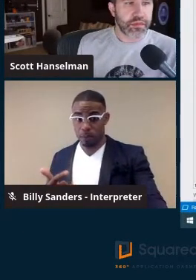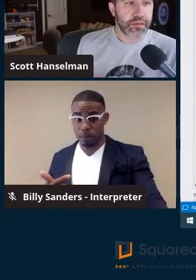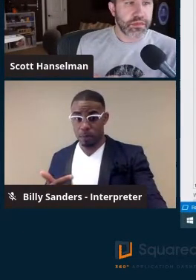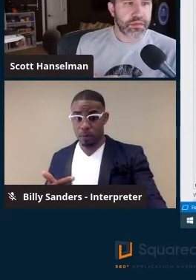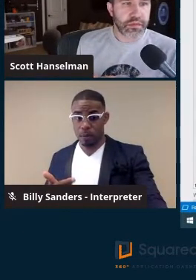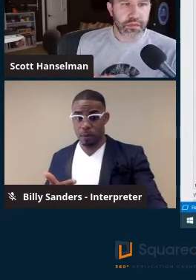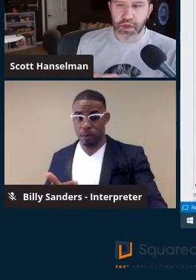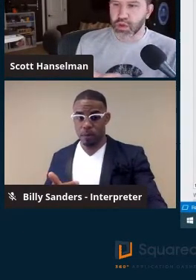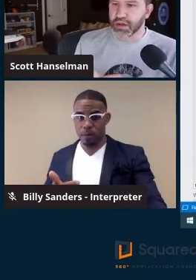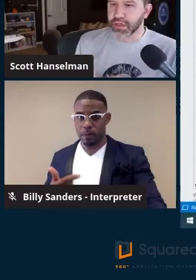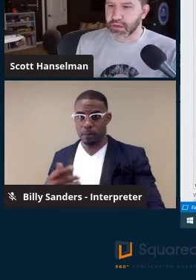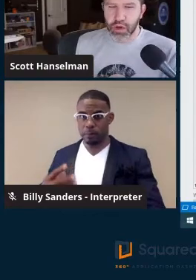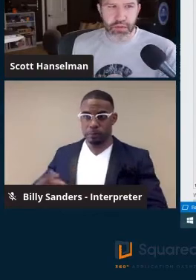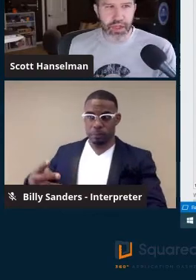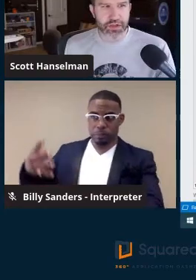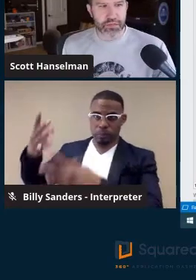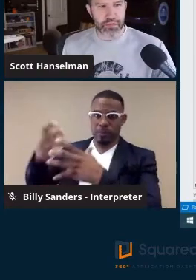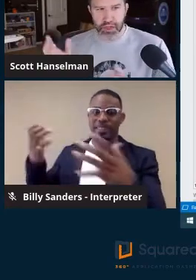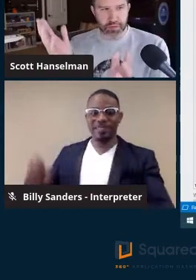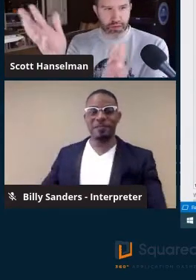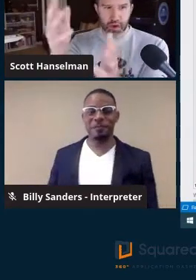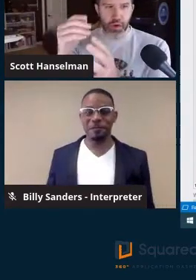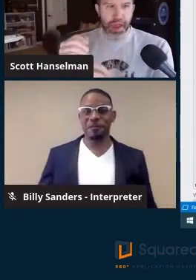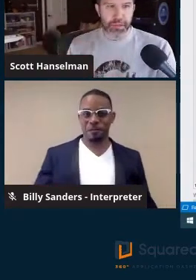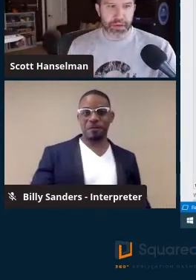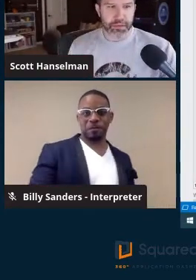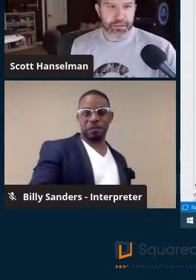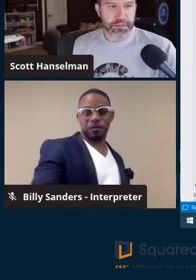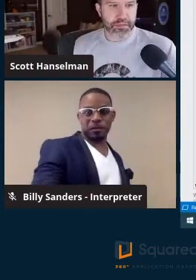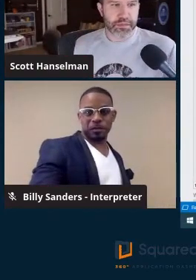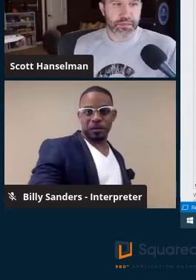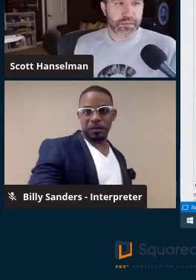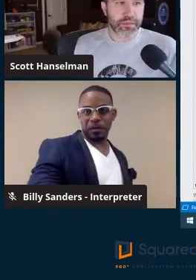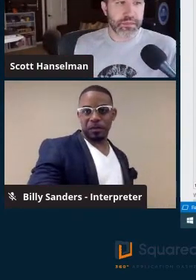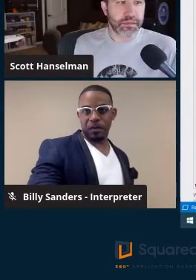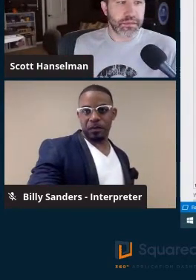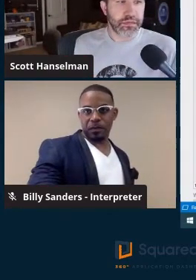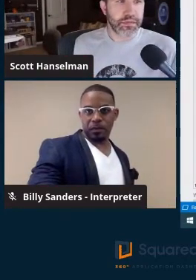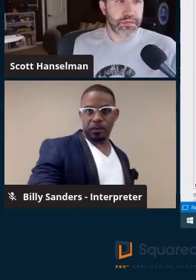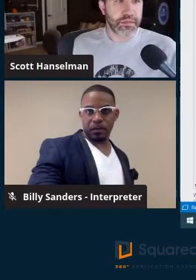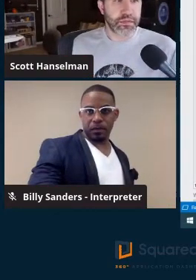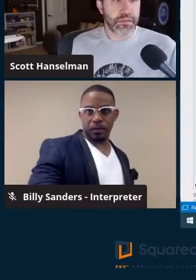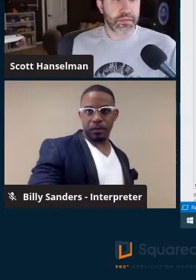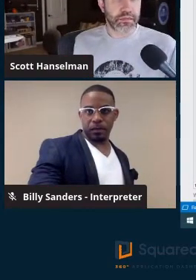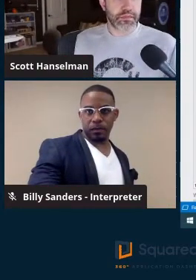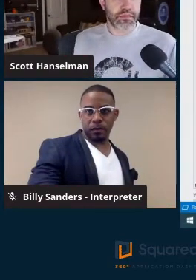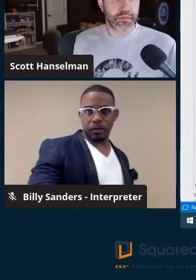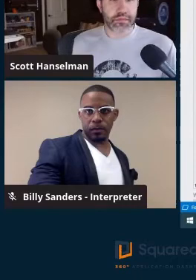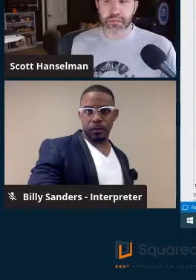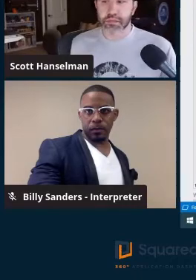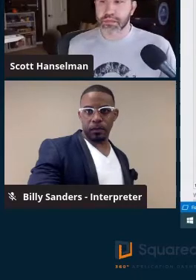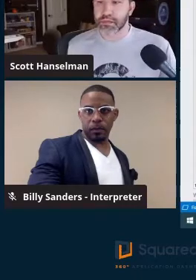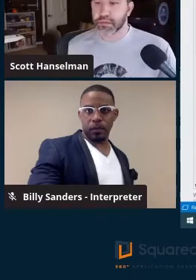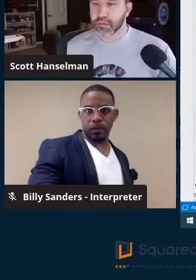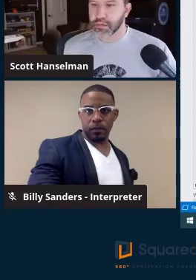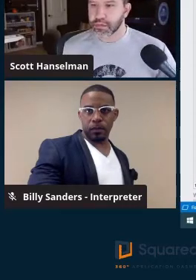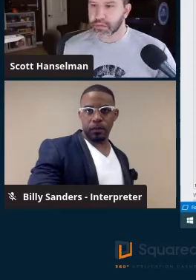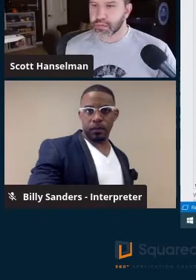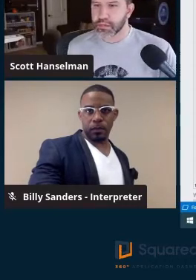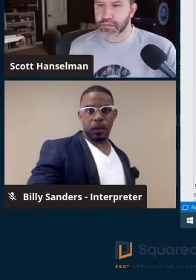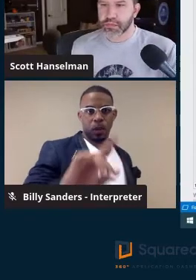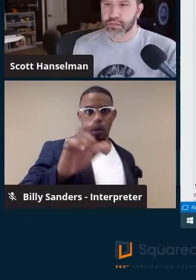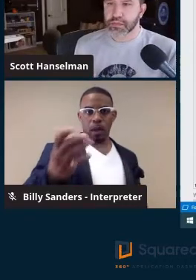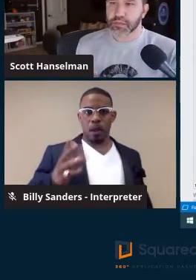coming in a lot. Oh, lovely. Well, let's throw that. The question here